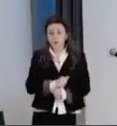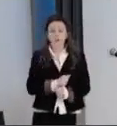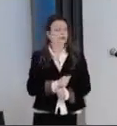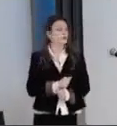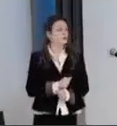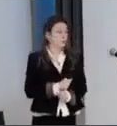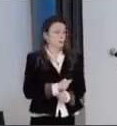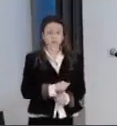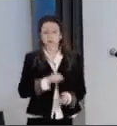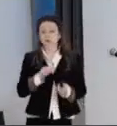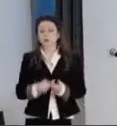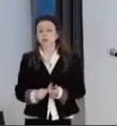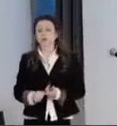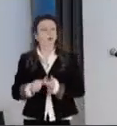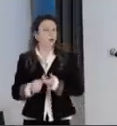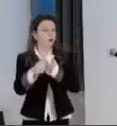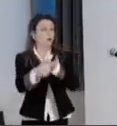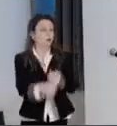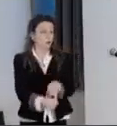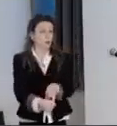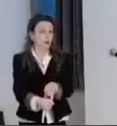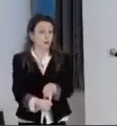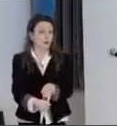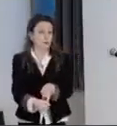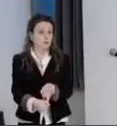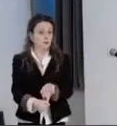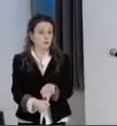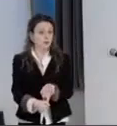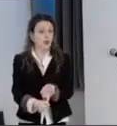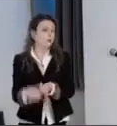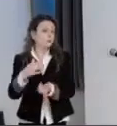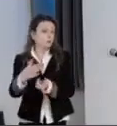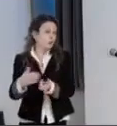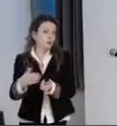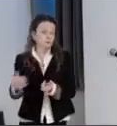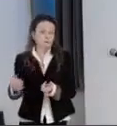involves both awareness of appearances, but also knowledge of natural kinds,